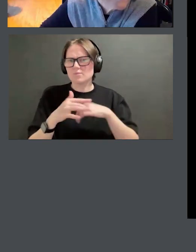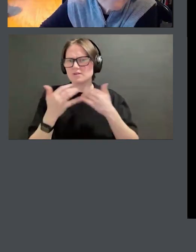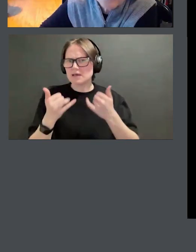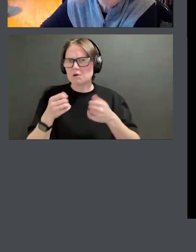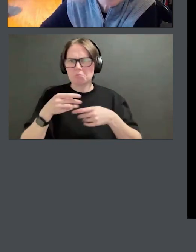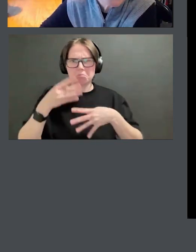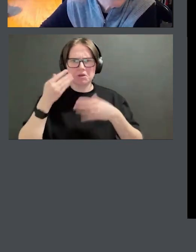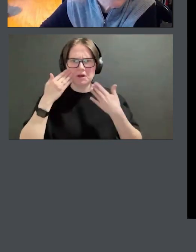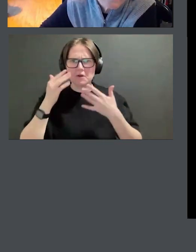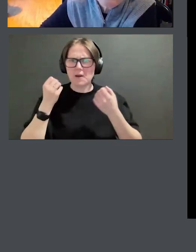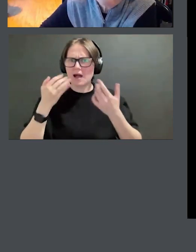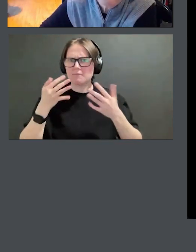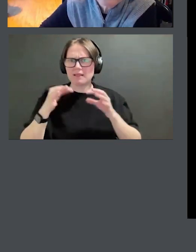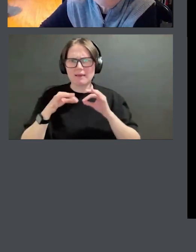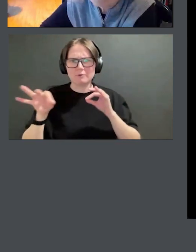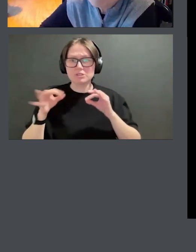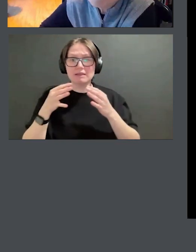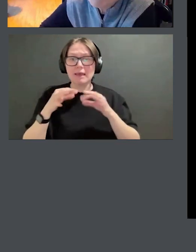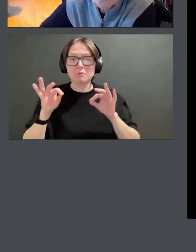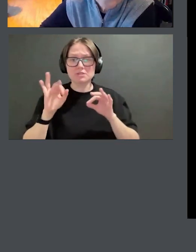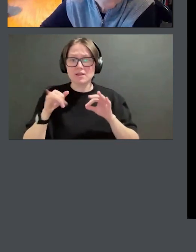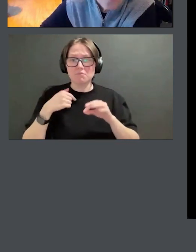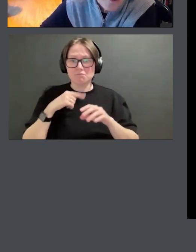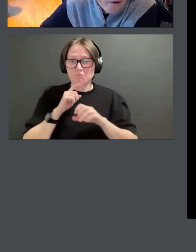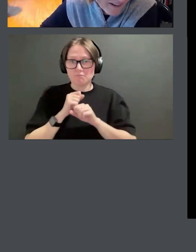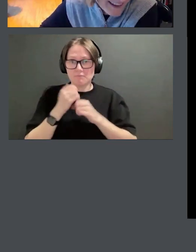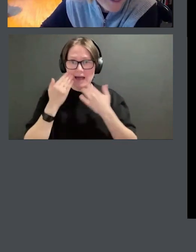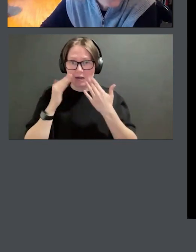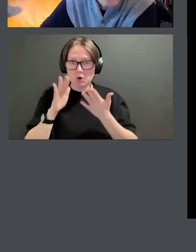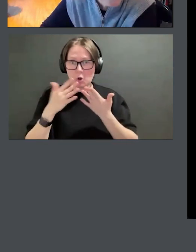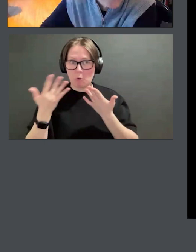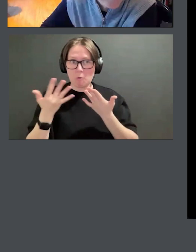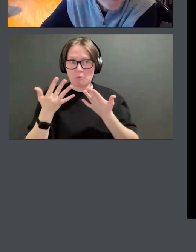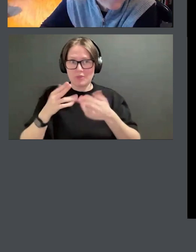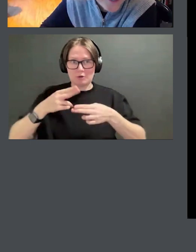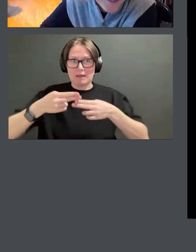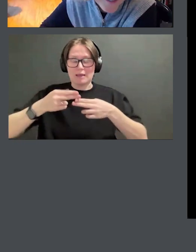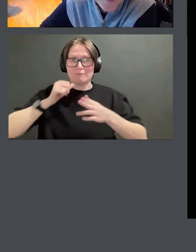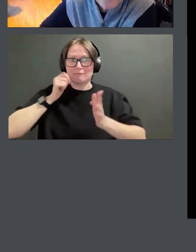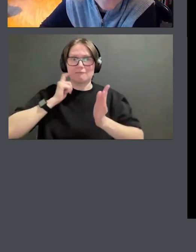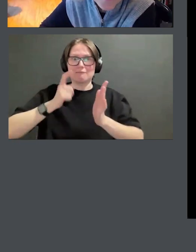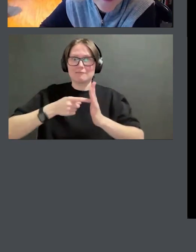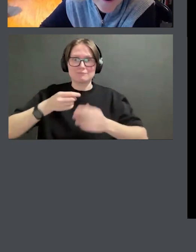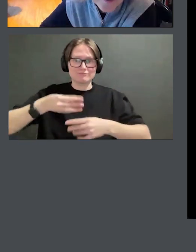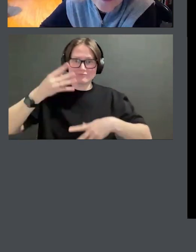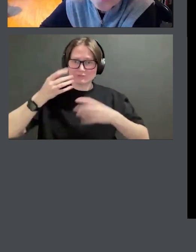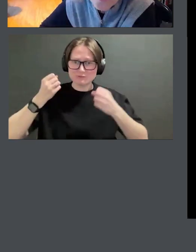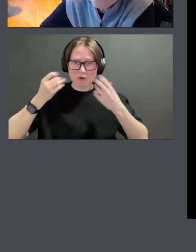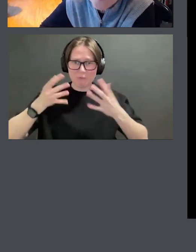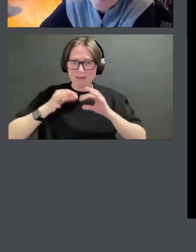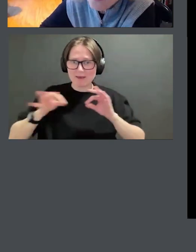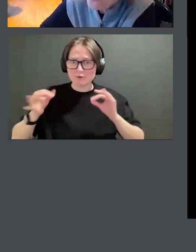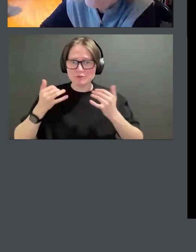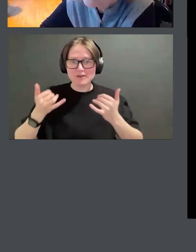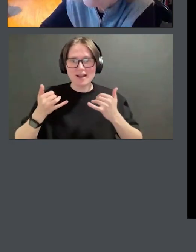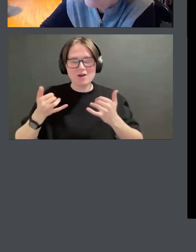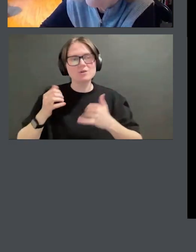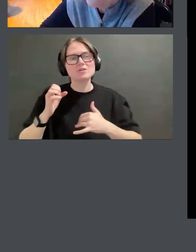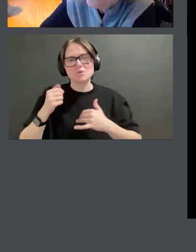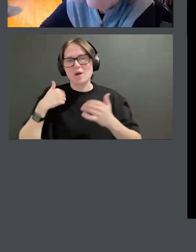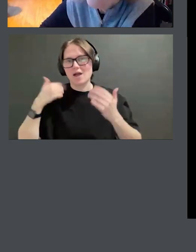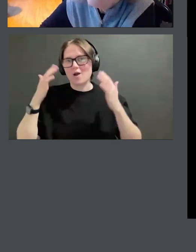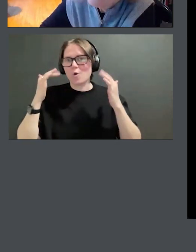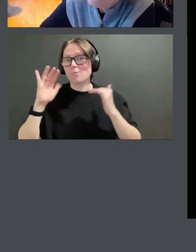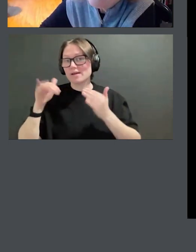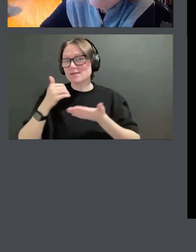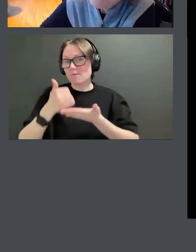in languages that I didn't even know what they were. There's so many languages right now. So I hope that's